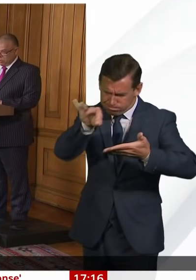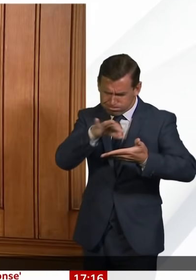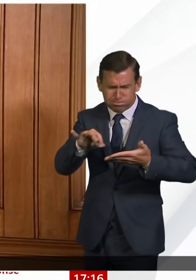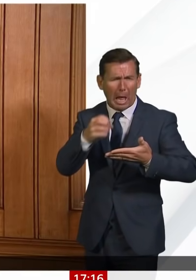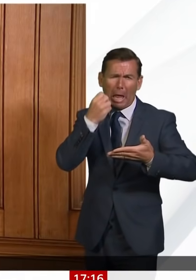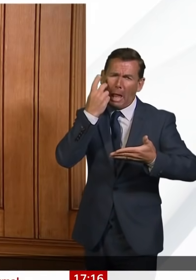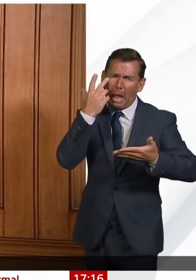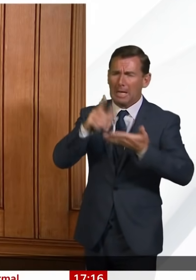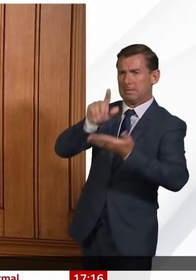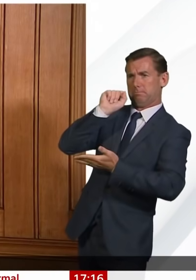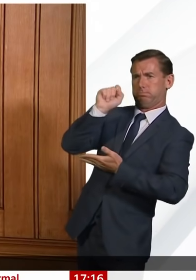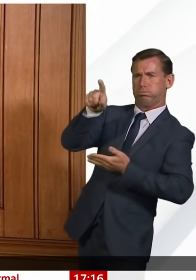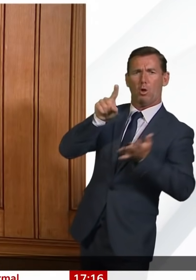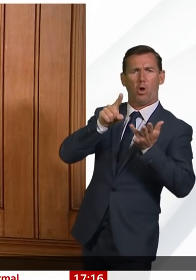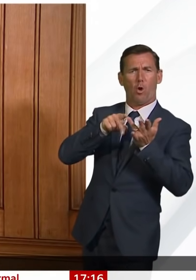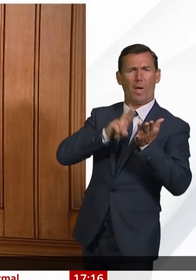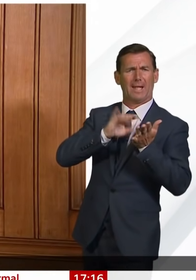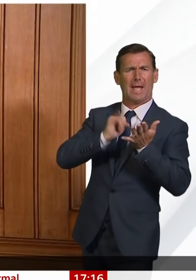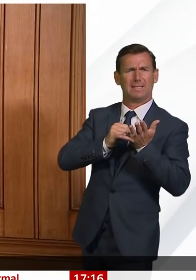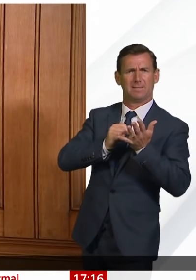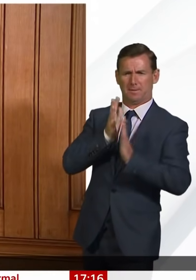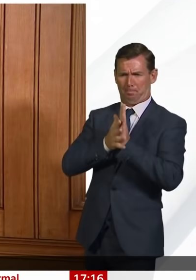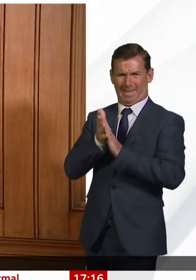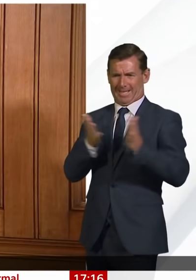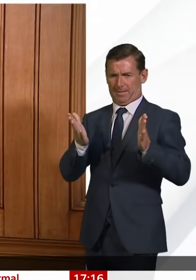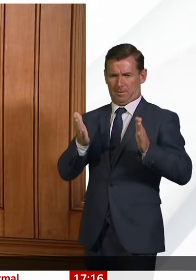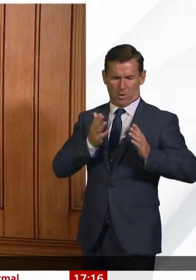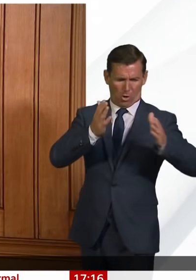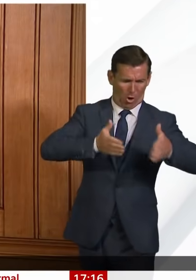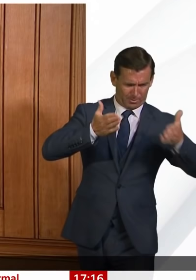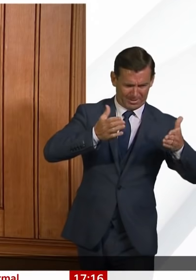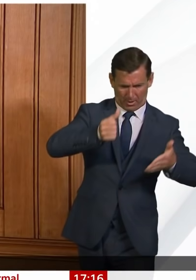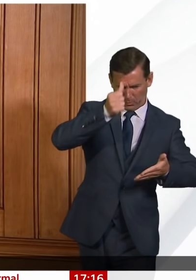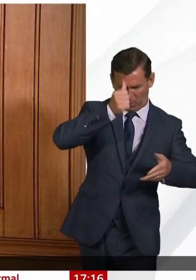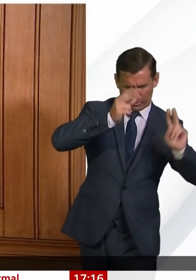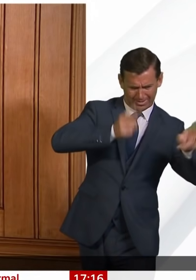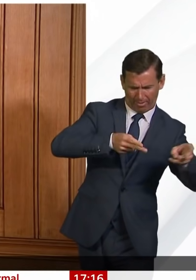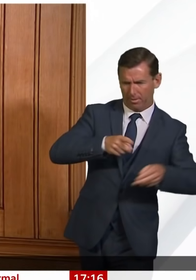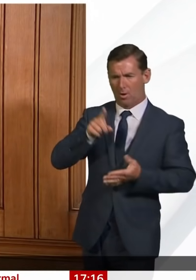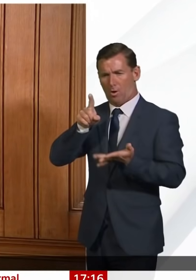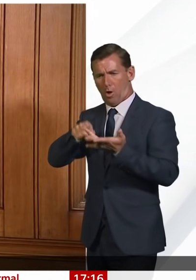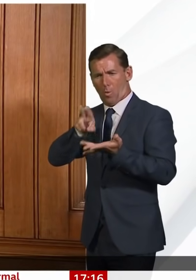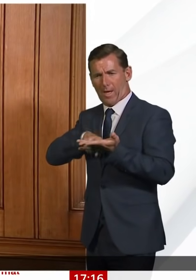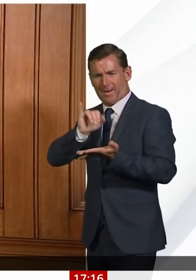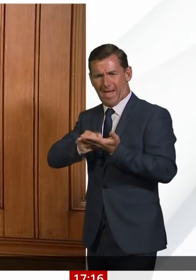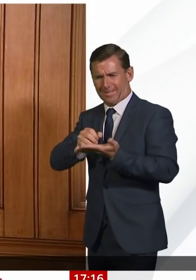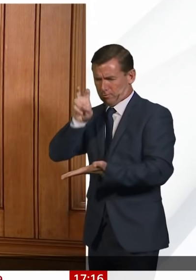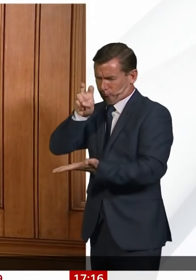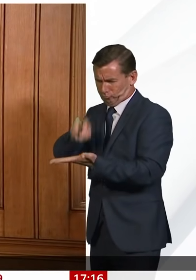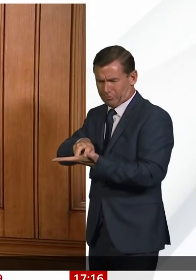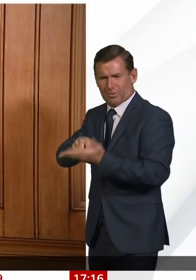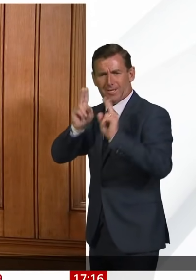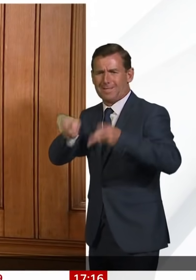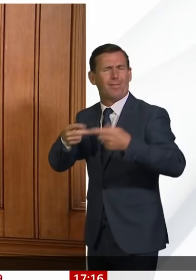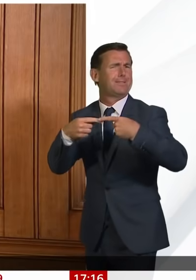So there is inevitably some difference between those two bars, and we are not comparing apples with apples.